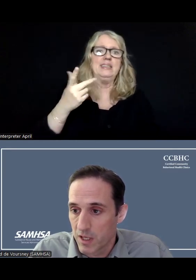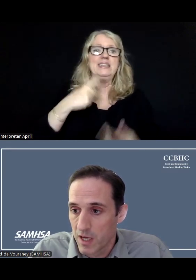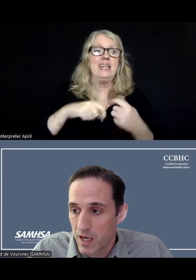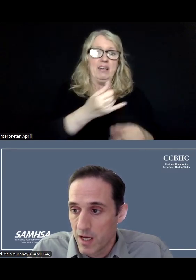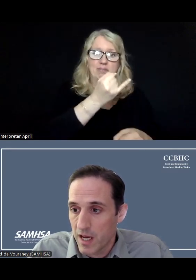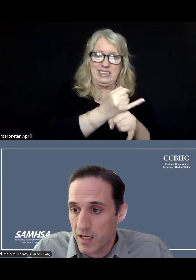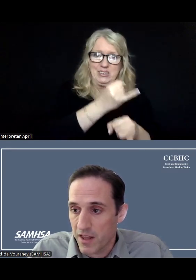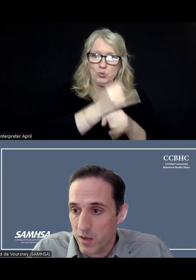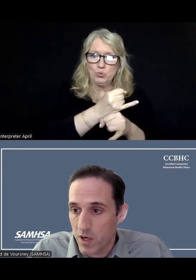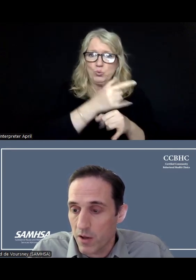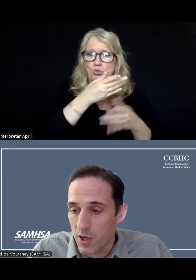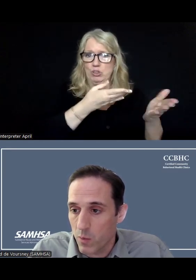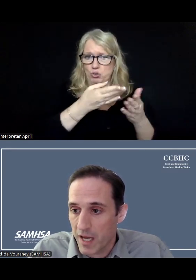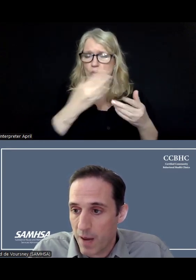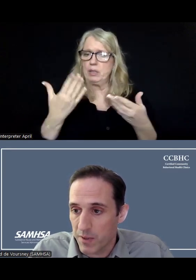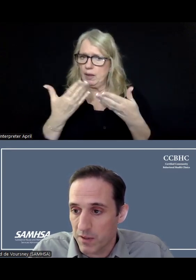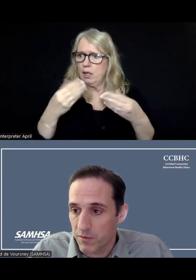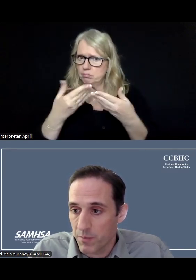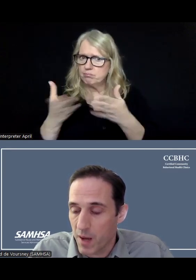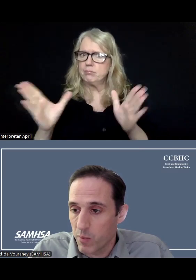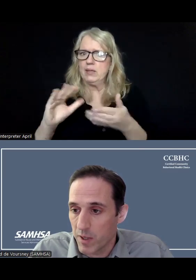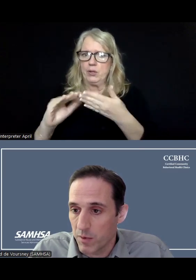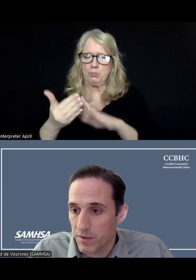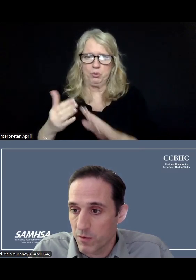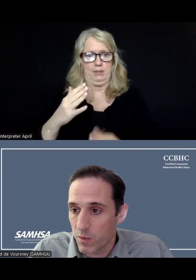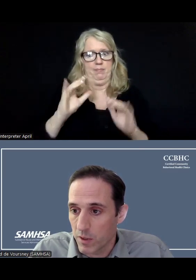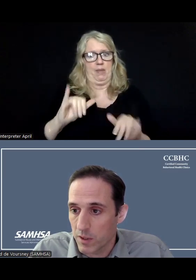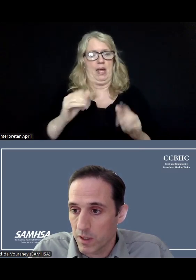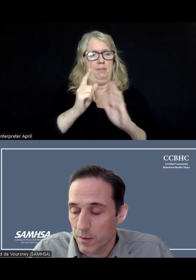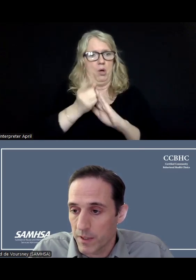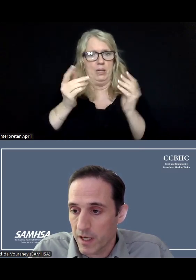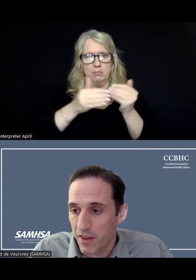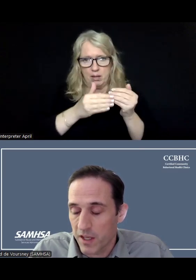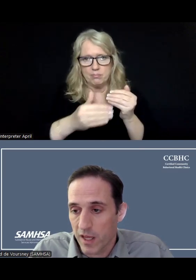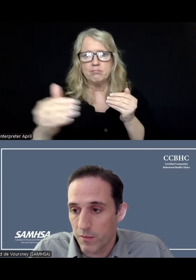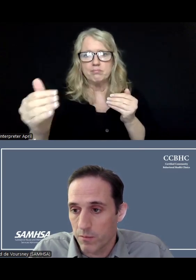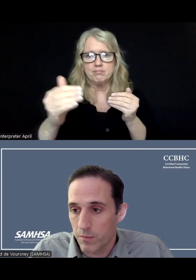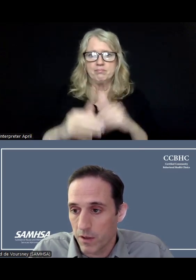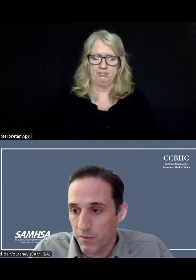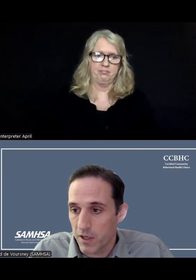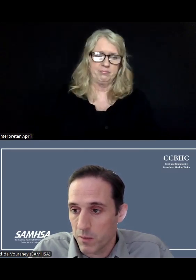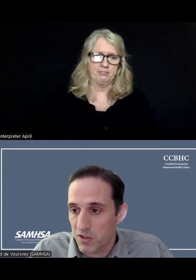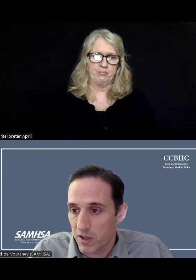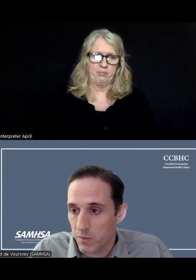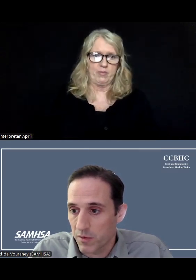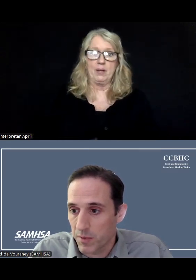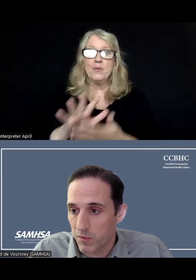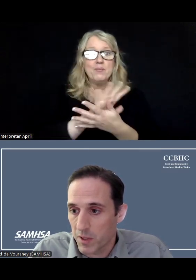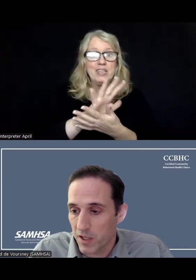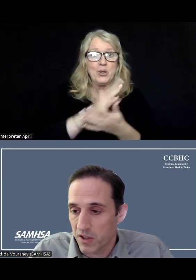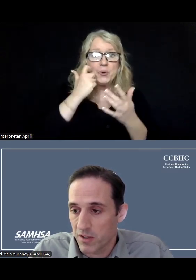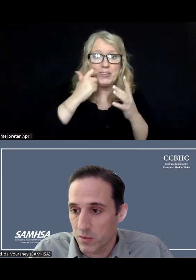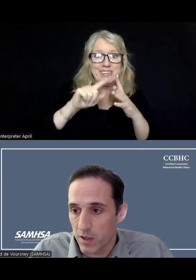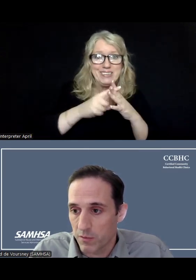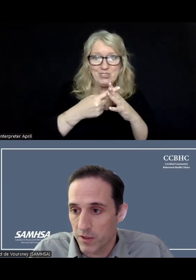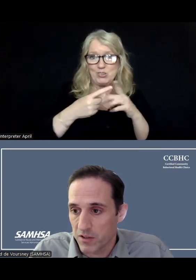institutions. And I think we all know what happened from that point moving forward. And I think that the video we started with before